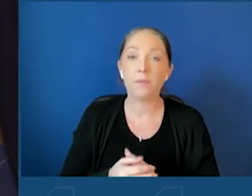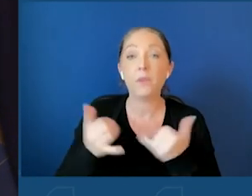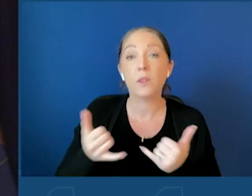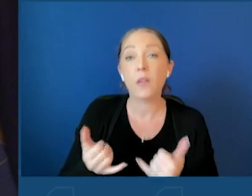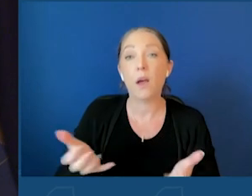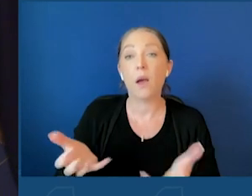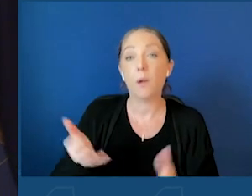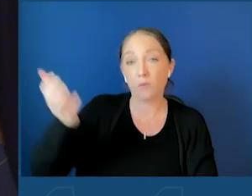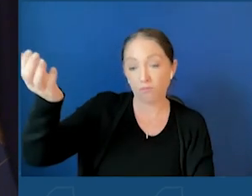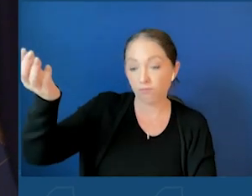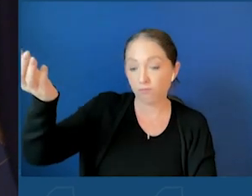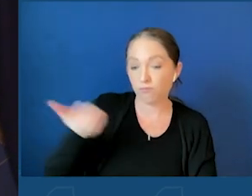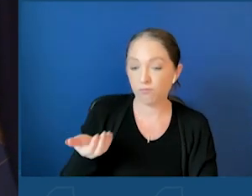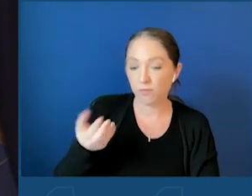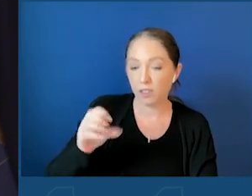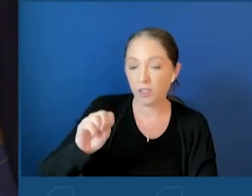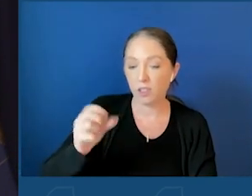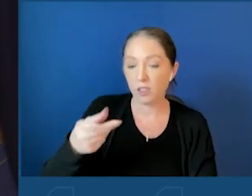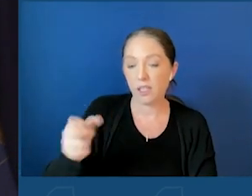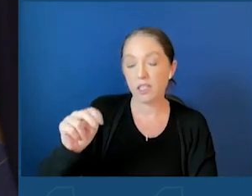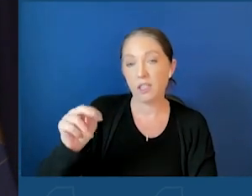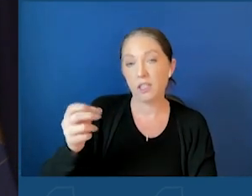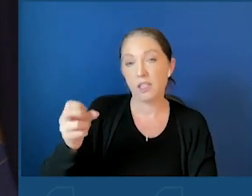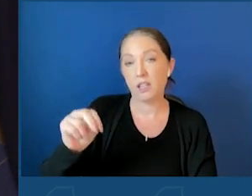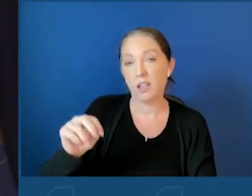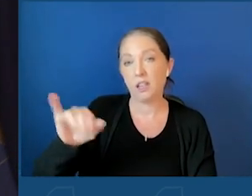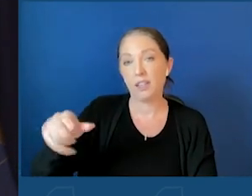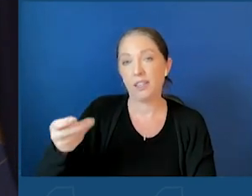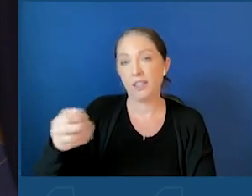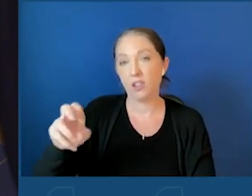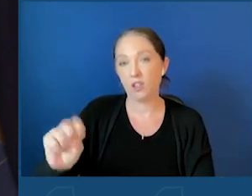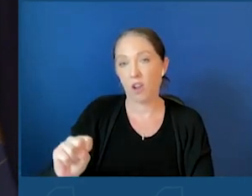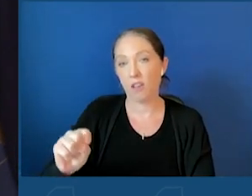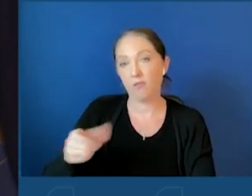Johns, who is a great doula in New York State. Thank you.